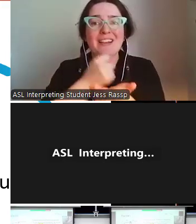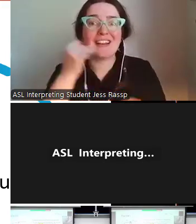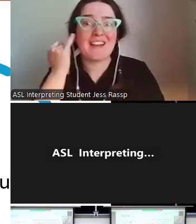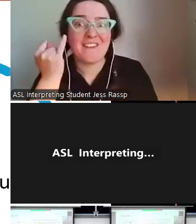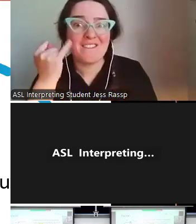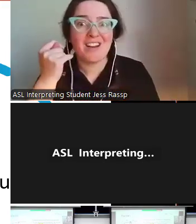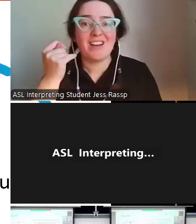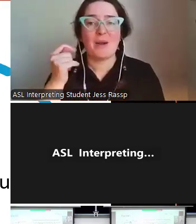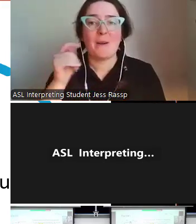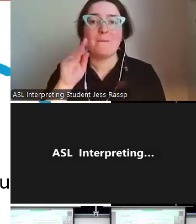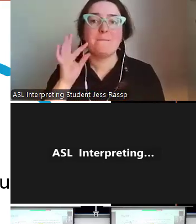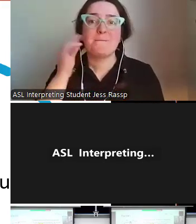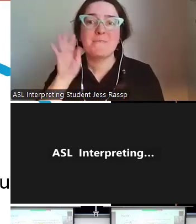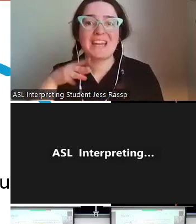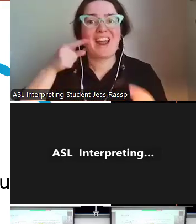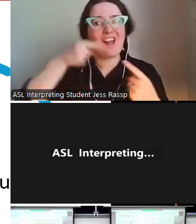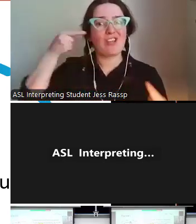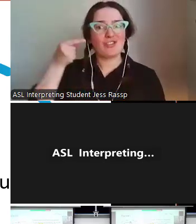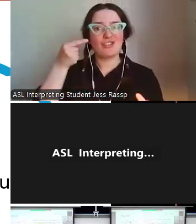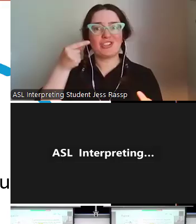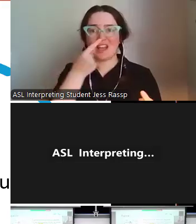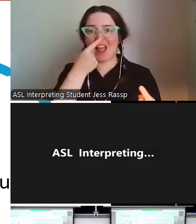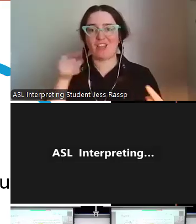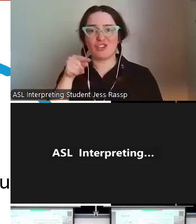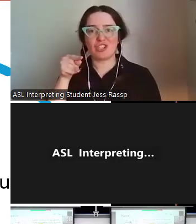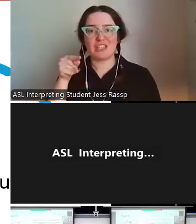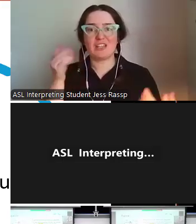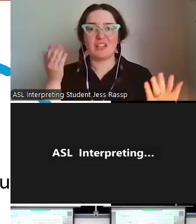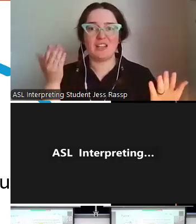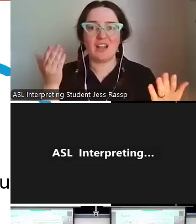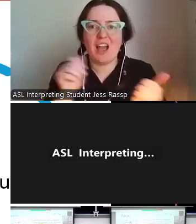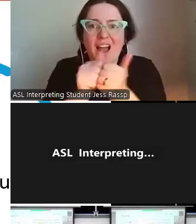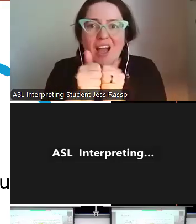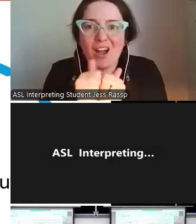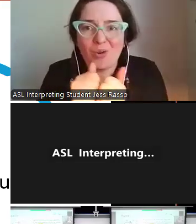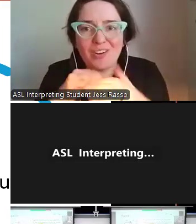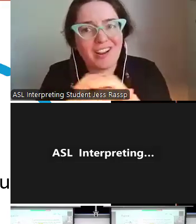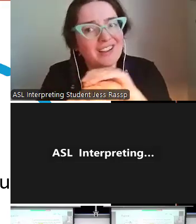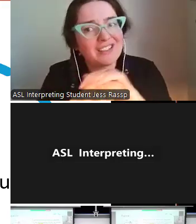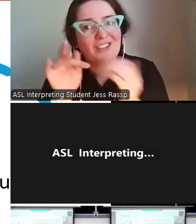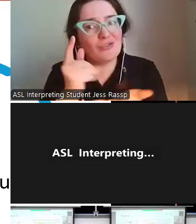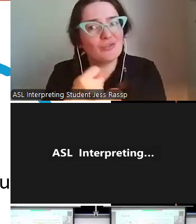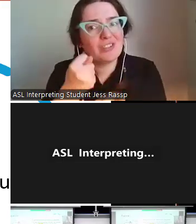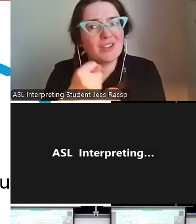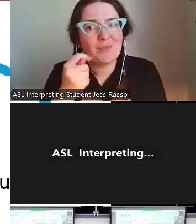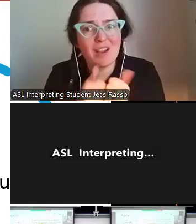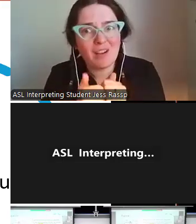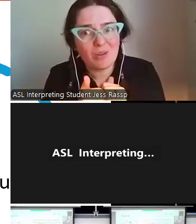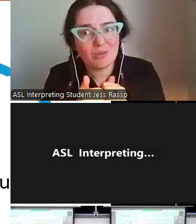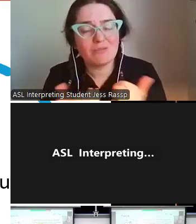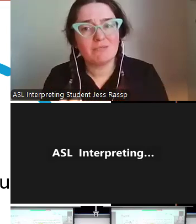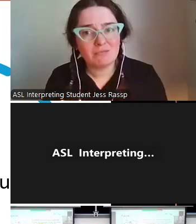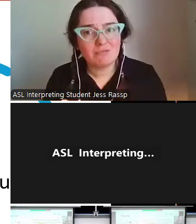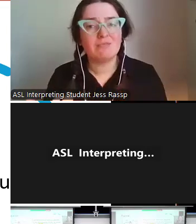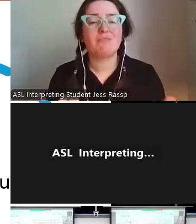that's, so is that's, it possible? I think right now. There are some